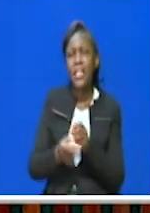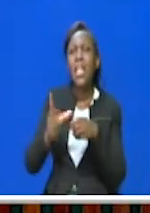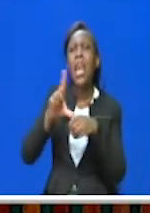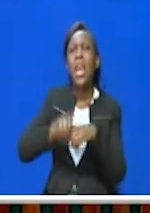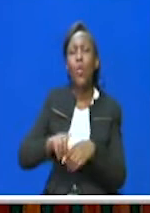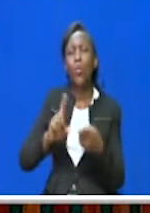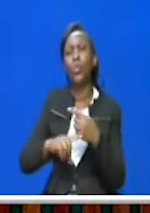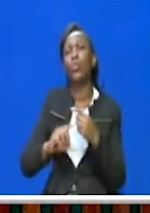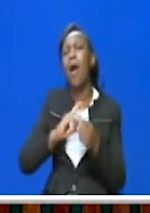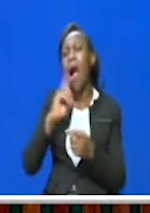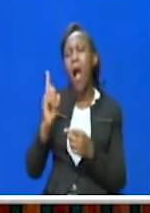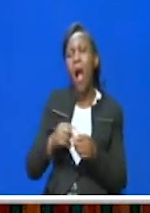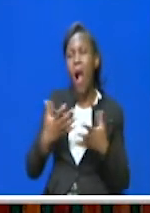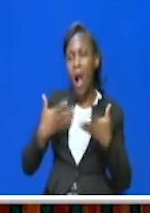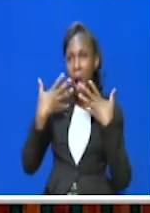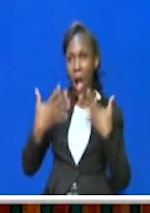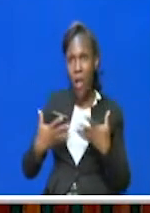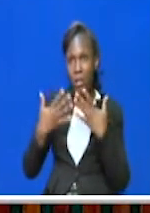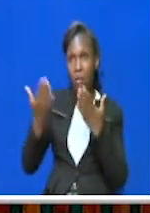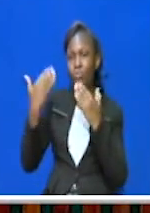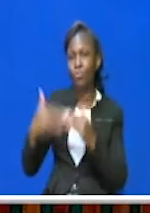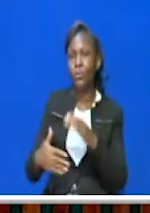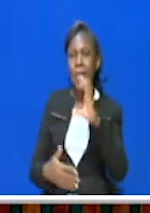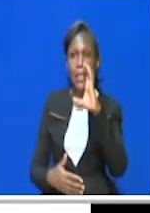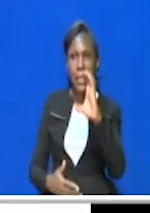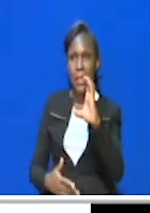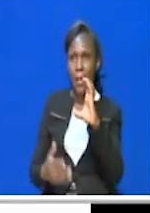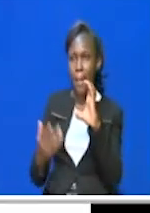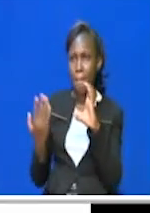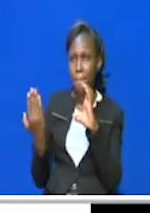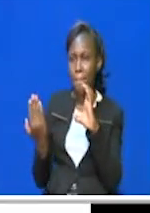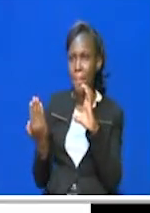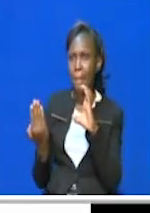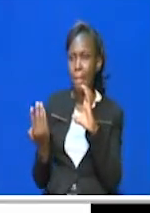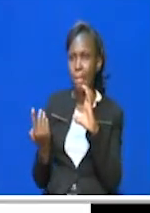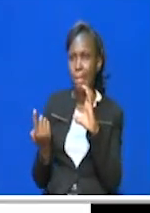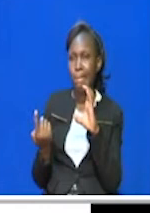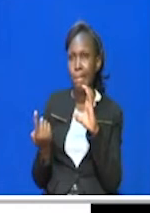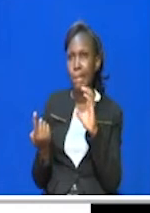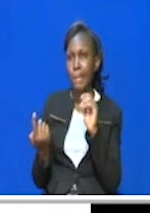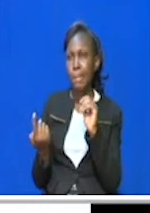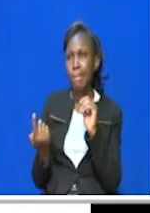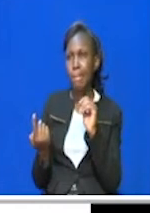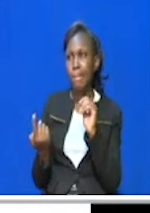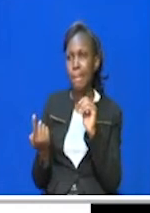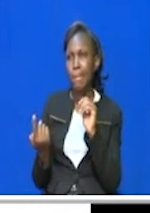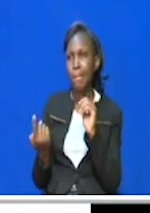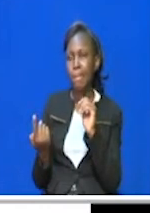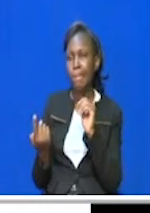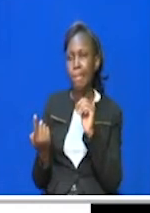term that you're going to use as we continue our learning. That is condensation. What is